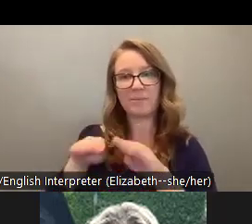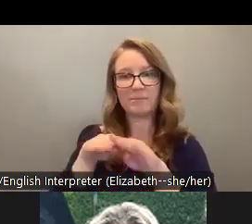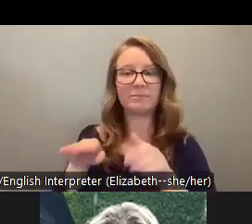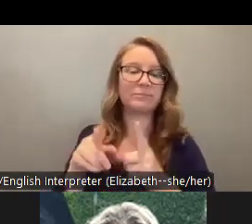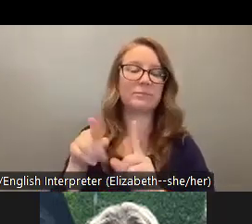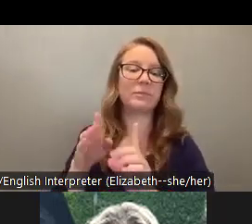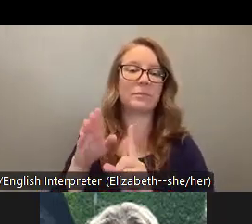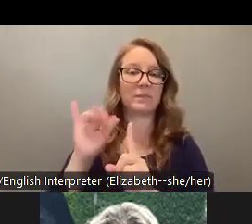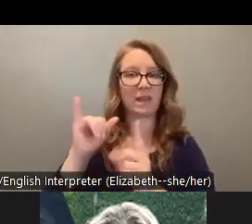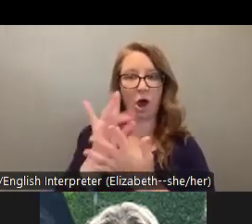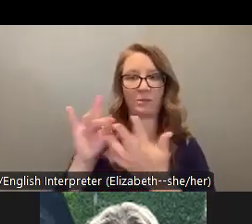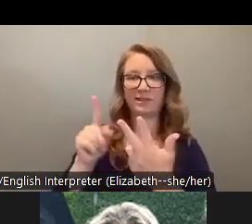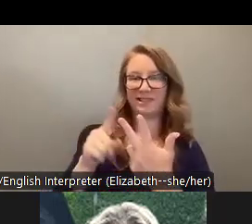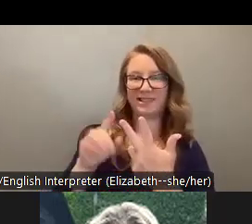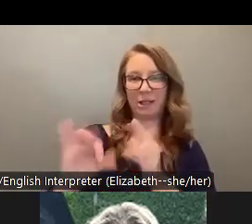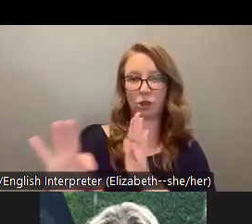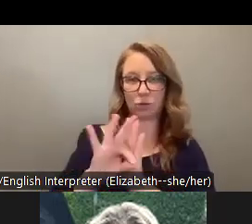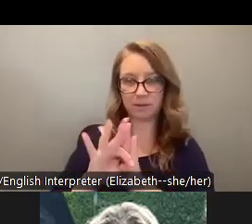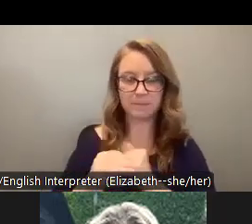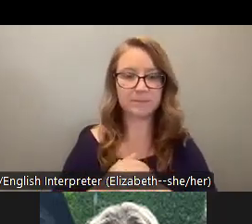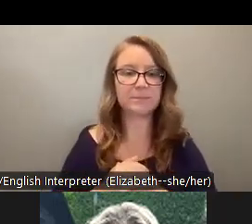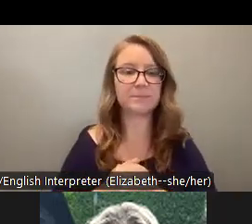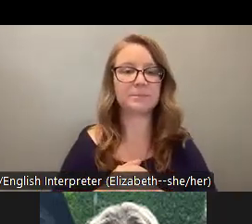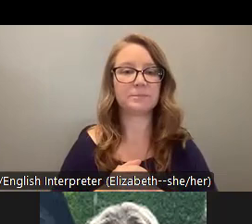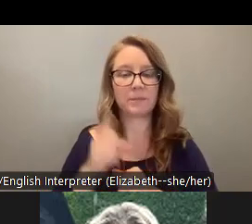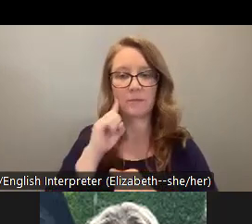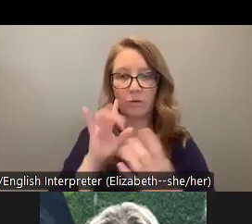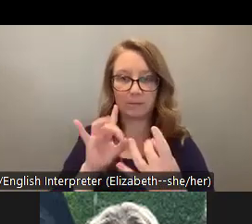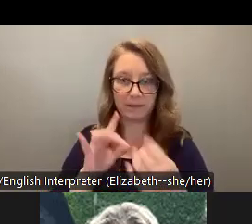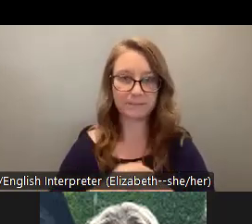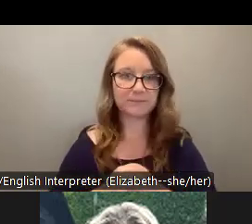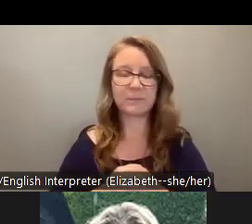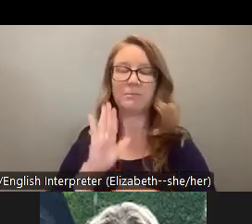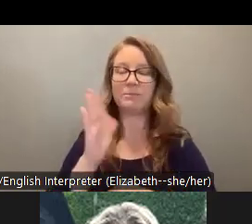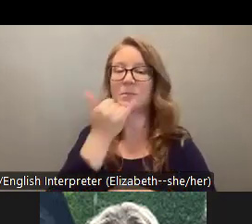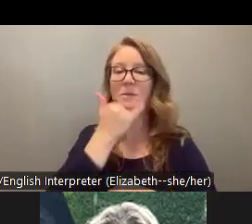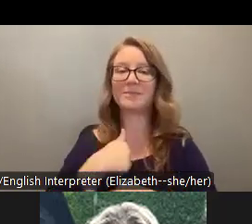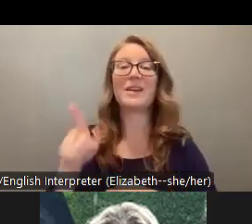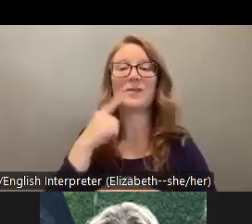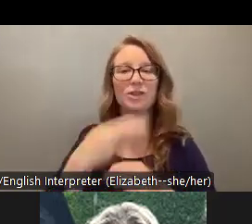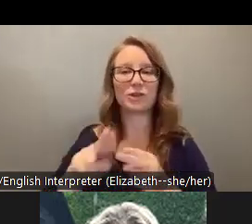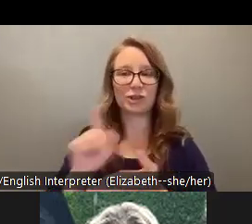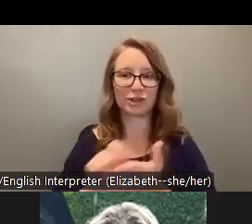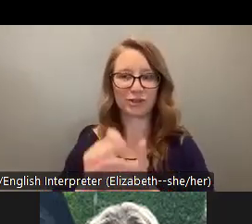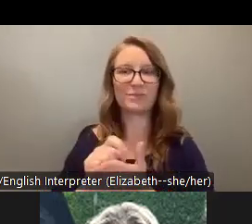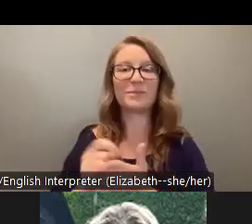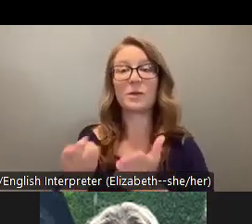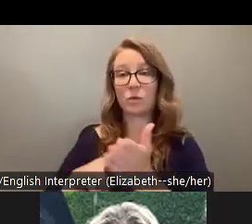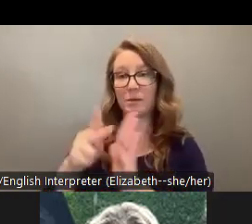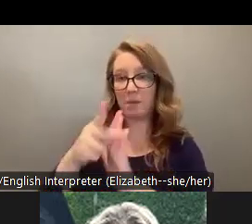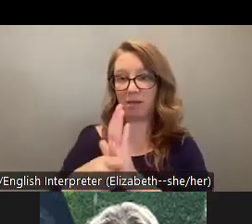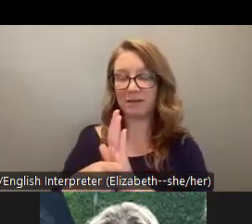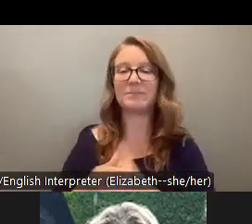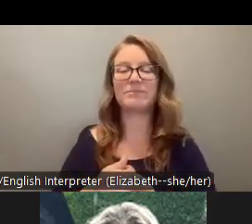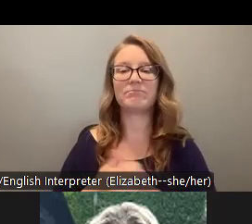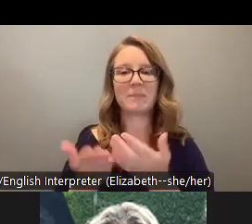currently chosen for feedback, or sorry, for the short-term enrollment policy, and again, getting your feedback